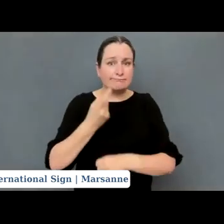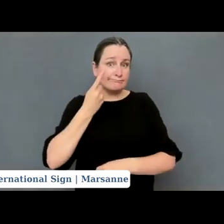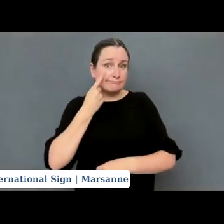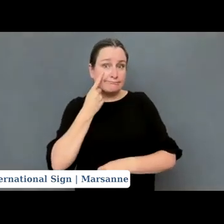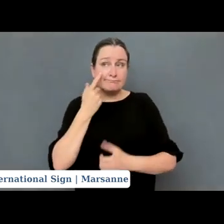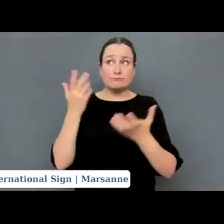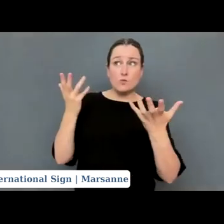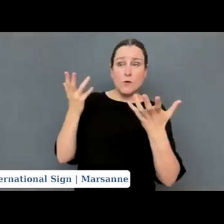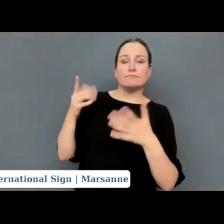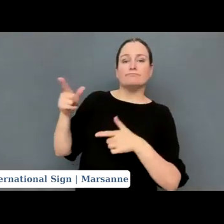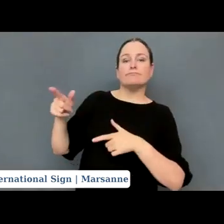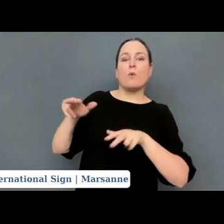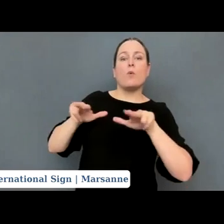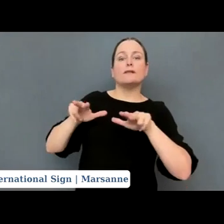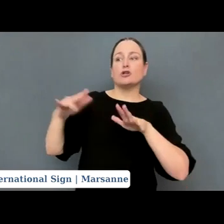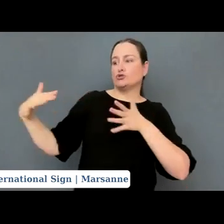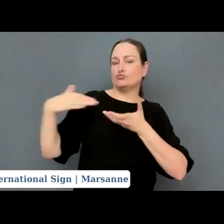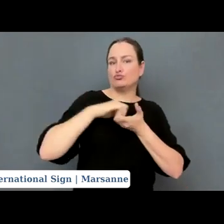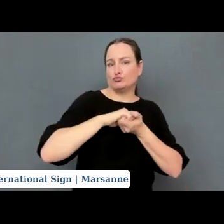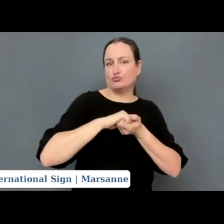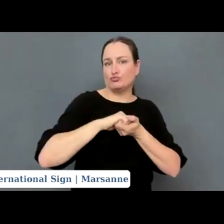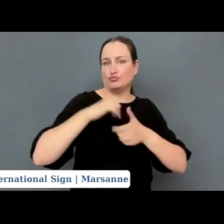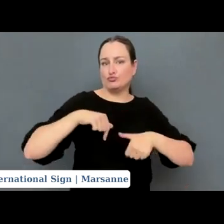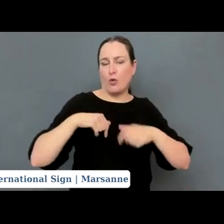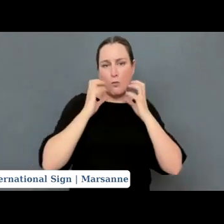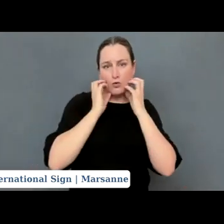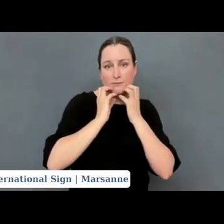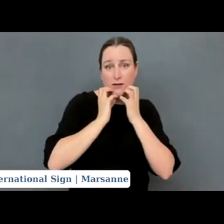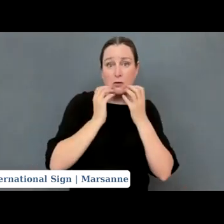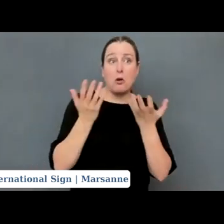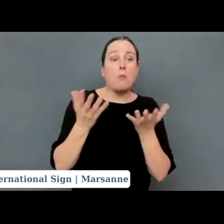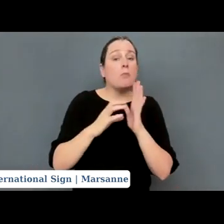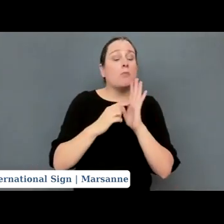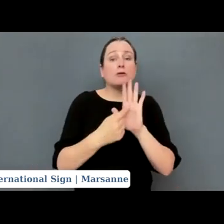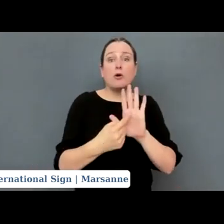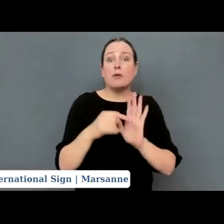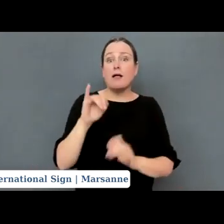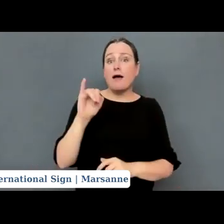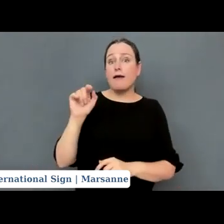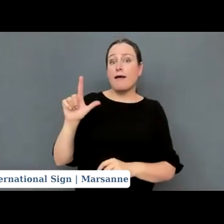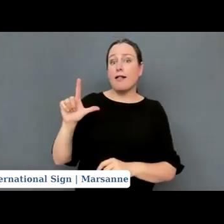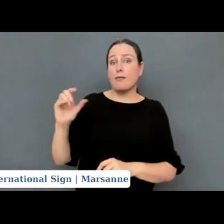those ways based on evidence, in order to continue with the advocacy